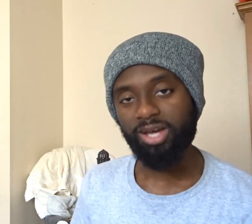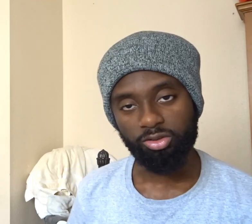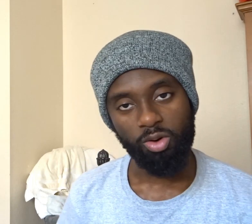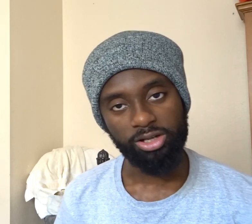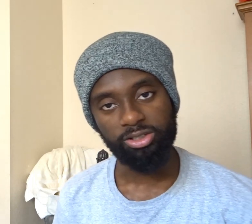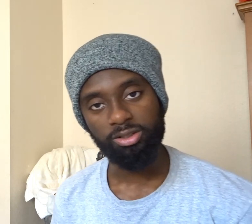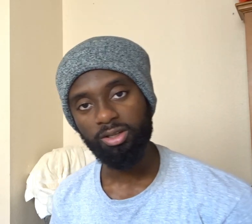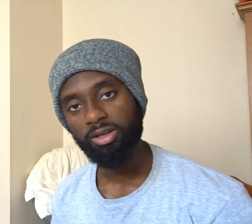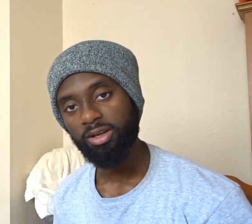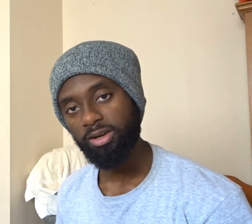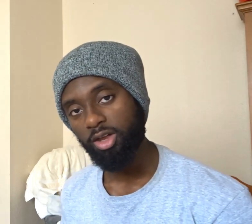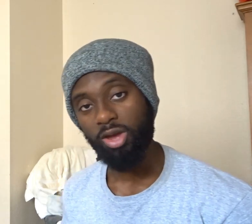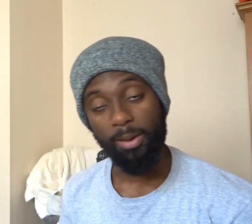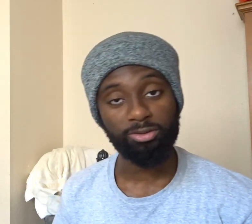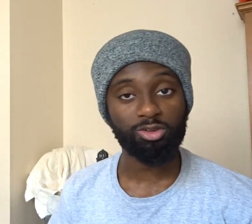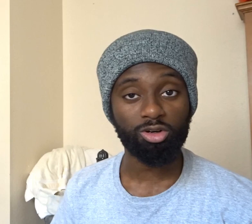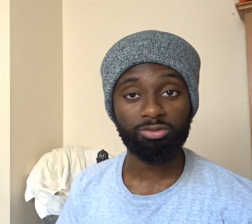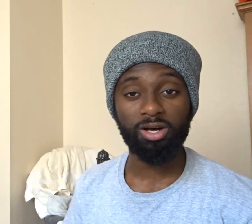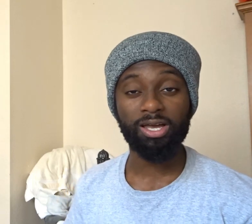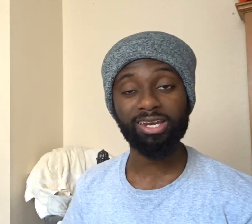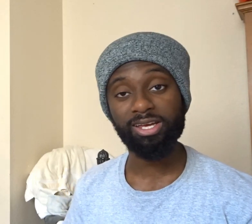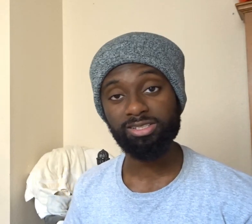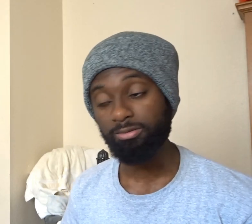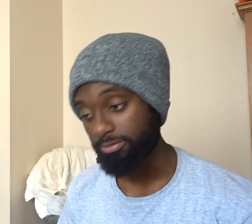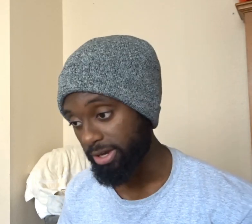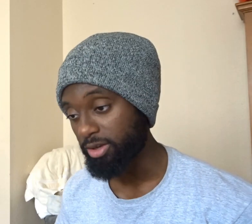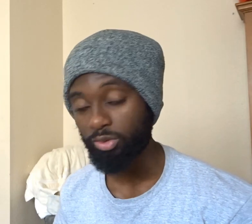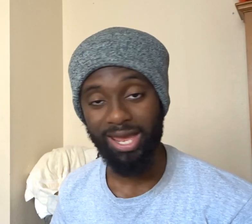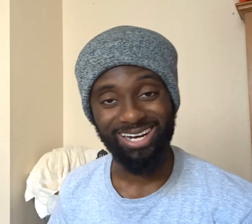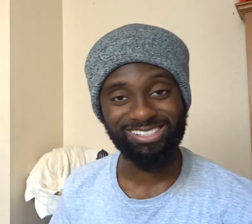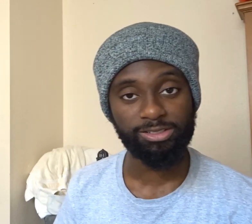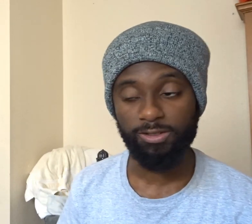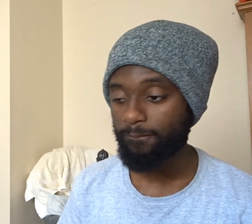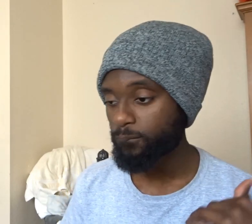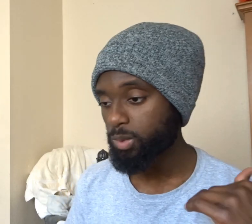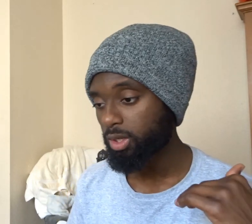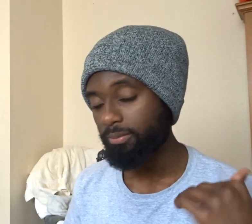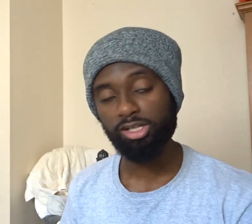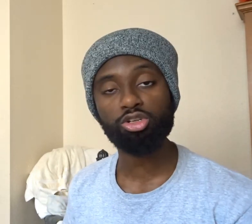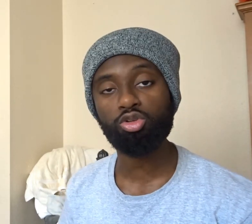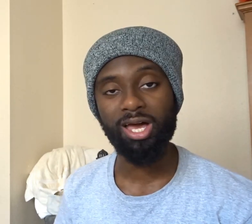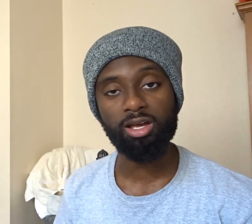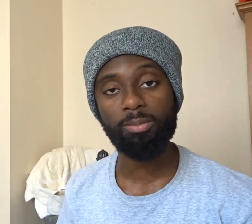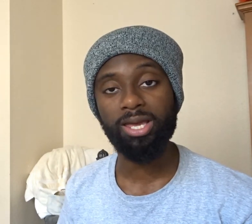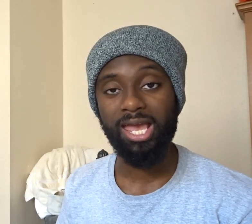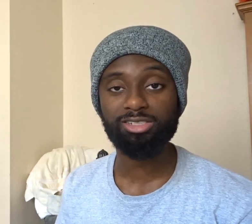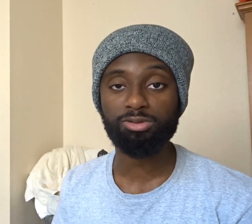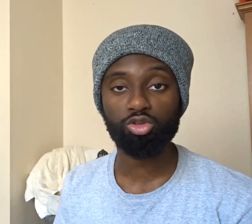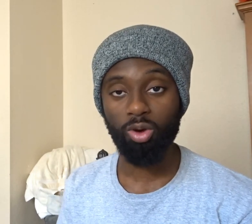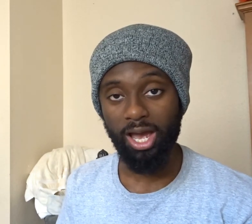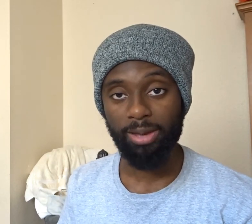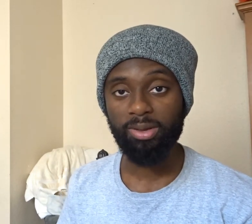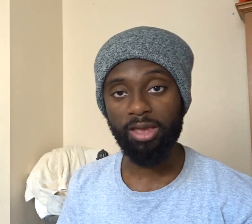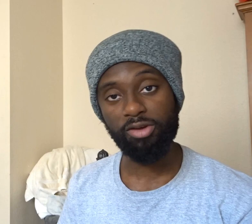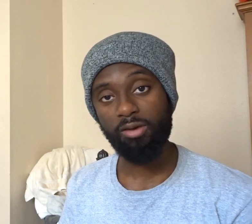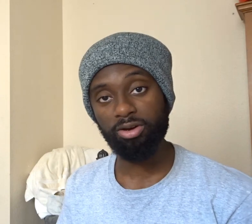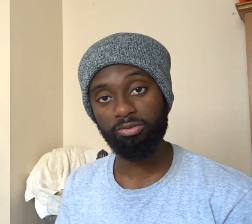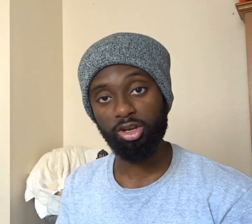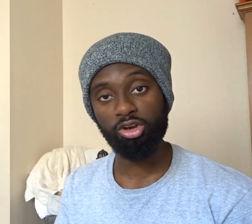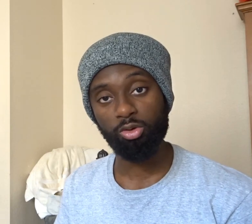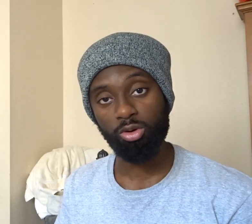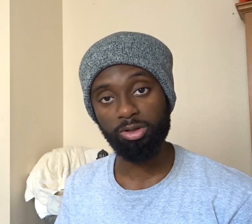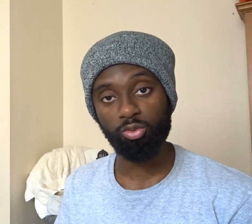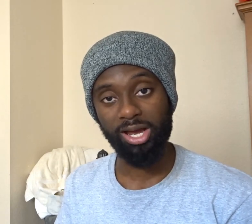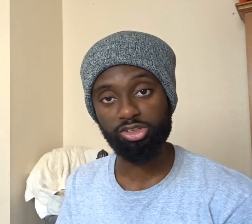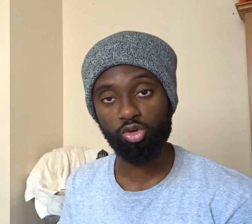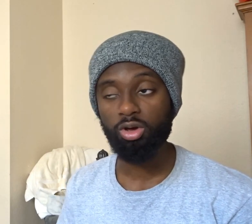thank you guys for watching another episode of EddyEd TV Reactions. Make sure you like, comment, and subscribe. If you have any